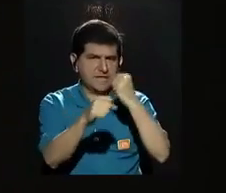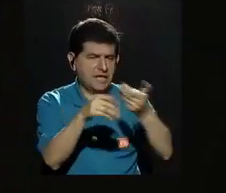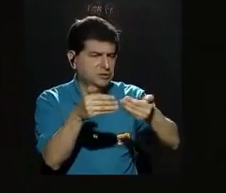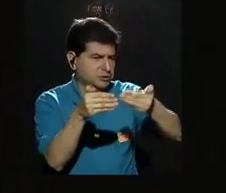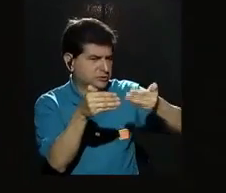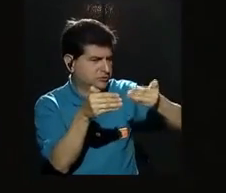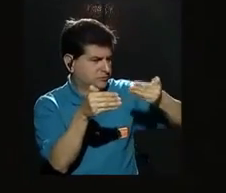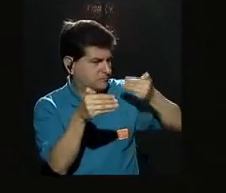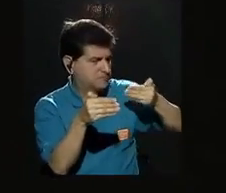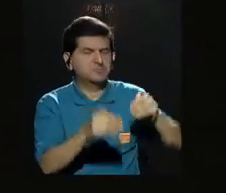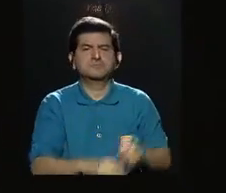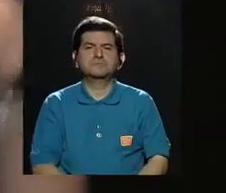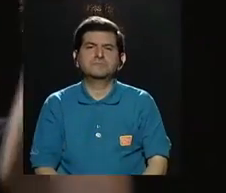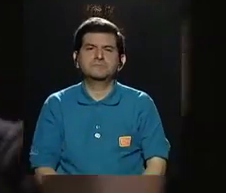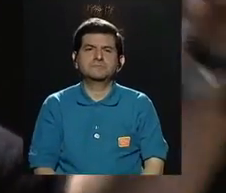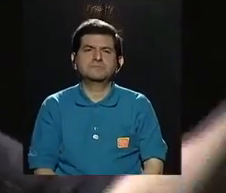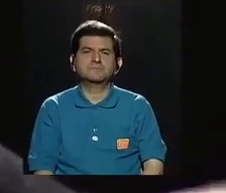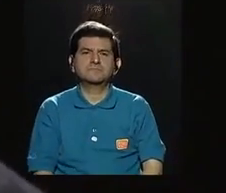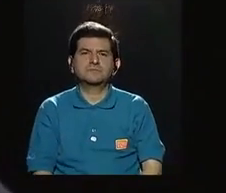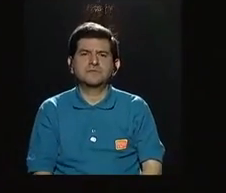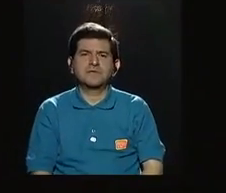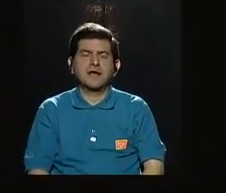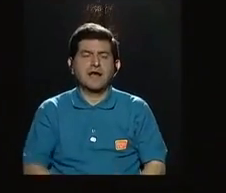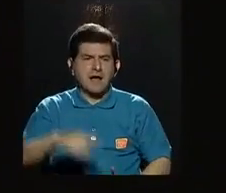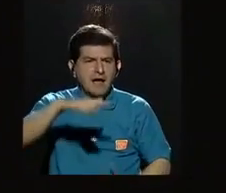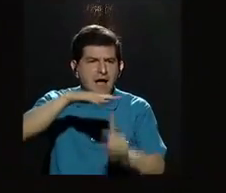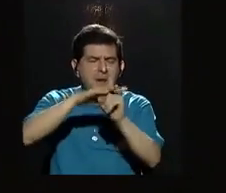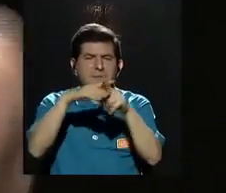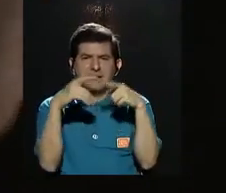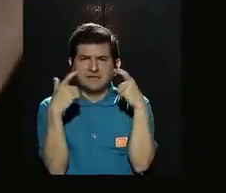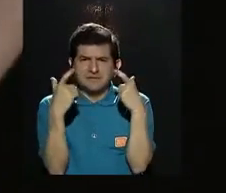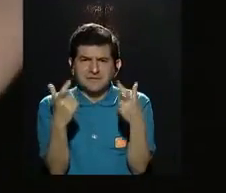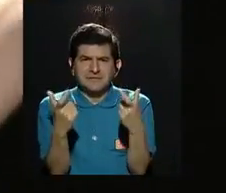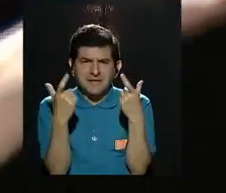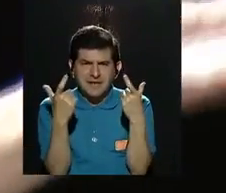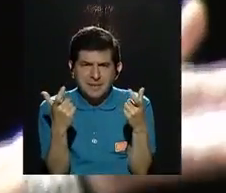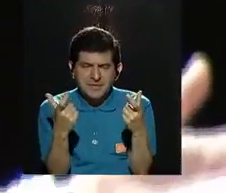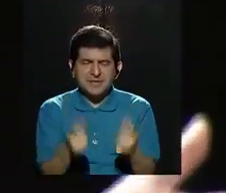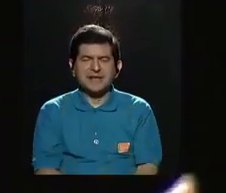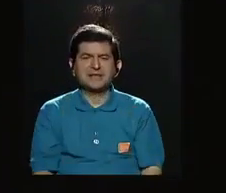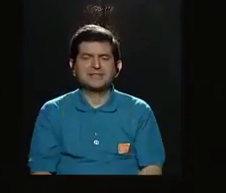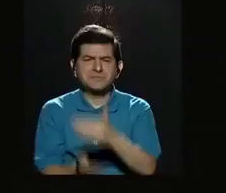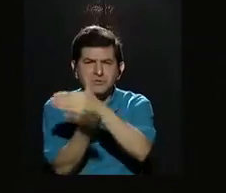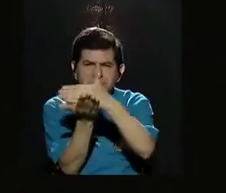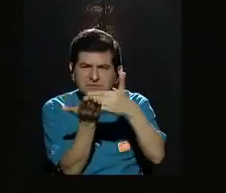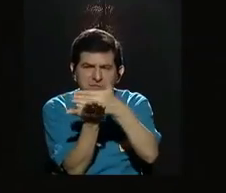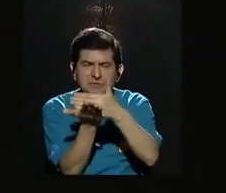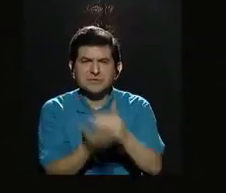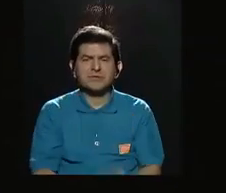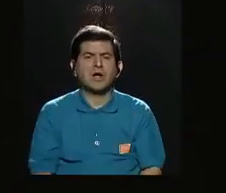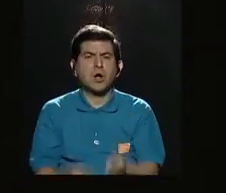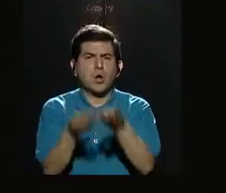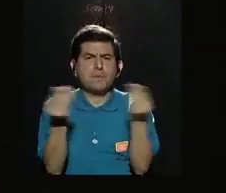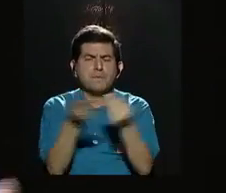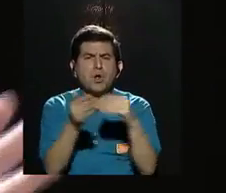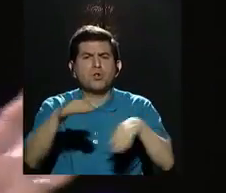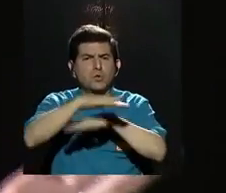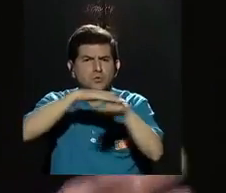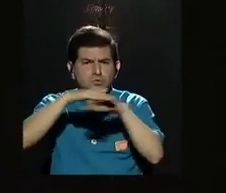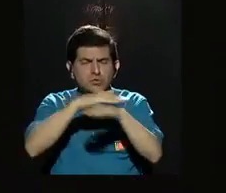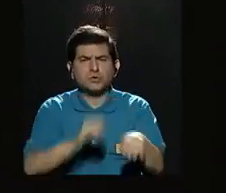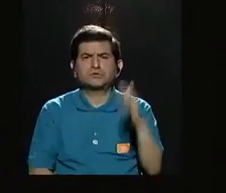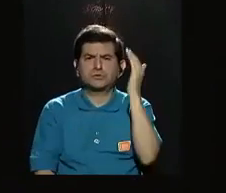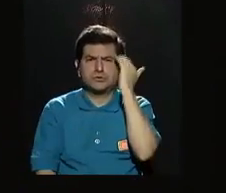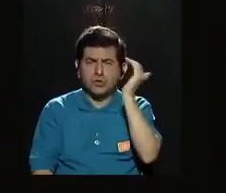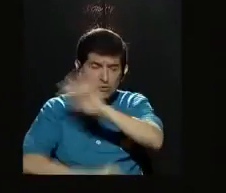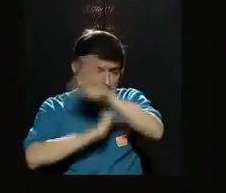flowing across national borders, information, commodities, knowledge, everything moves